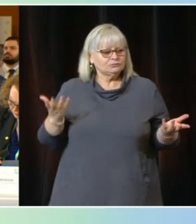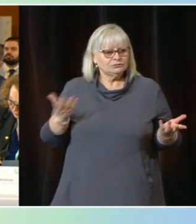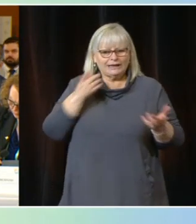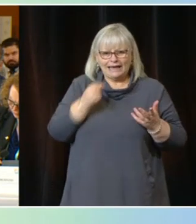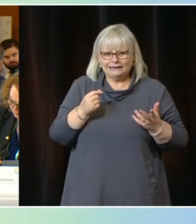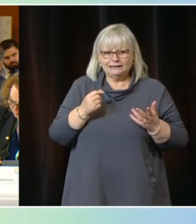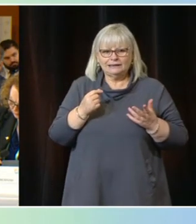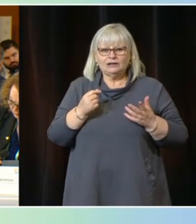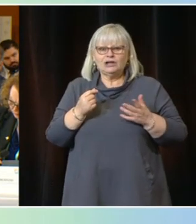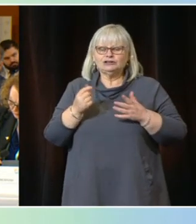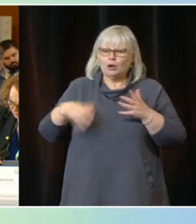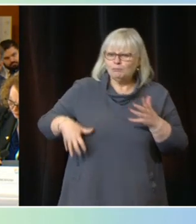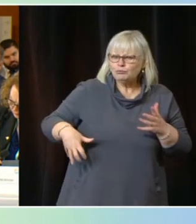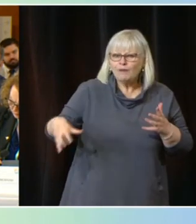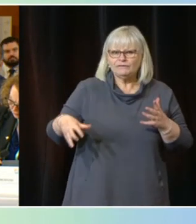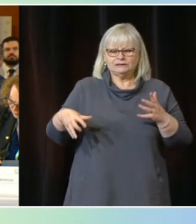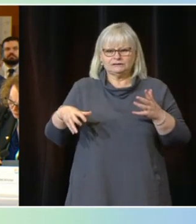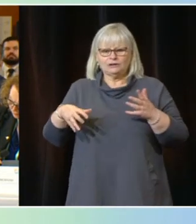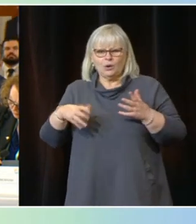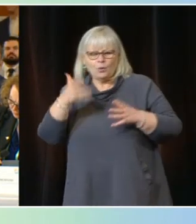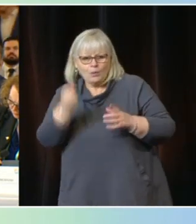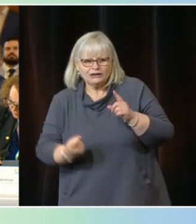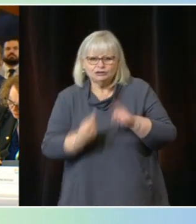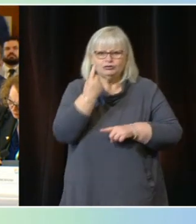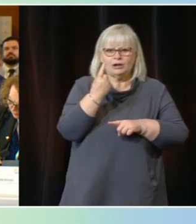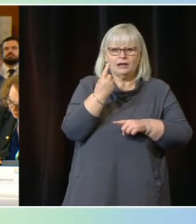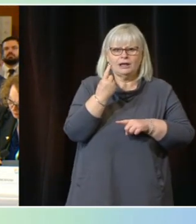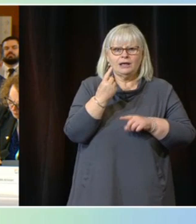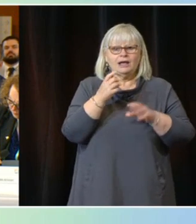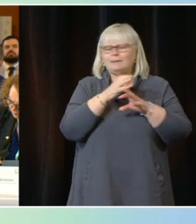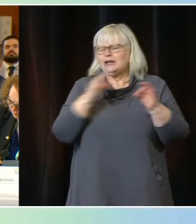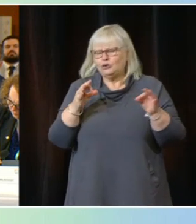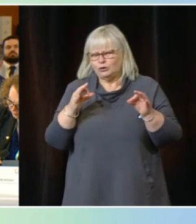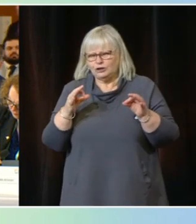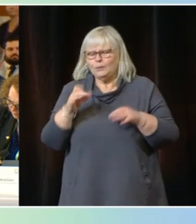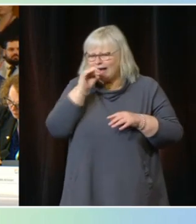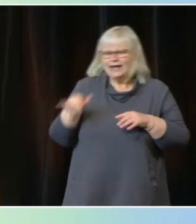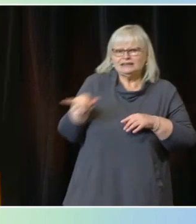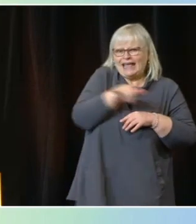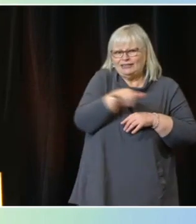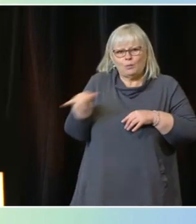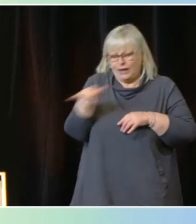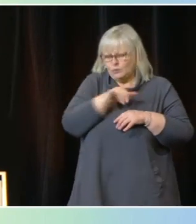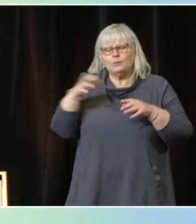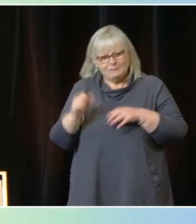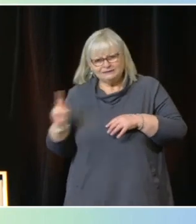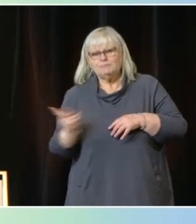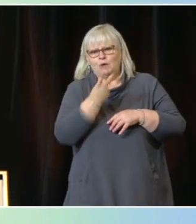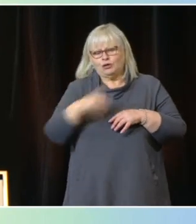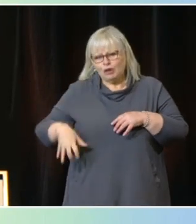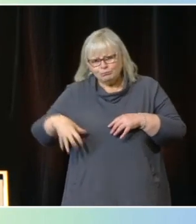Rising profits and Rising wages not Rising profits or Rising wages